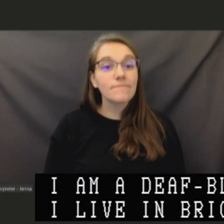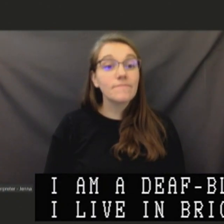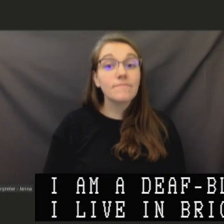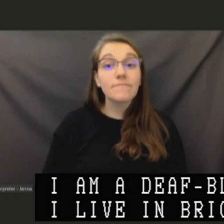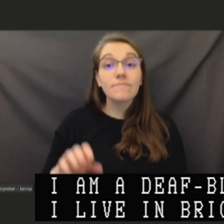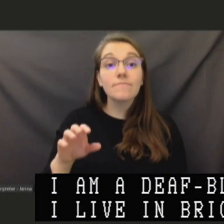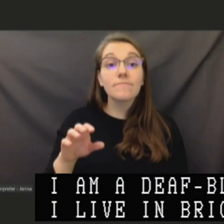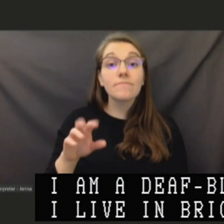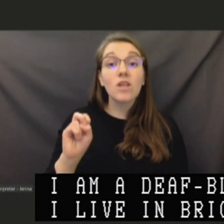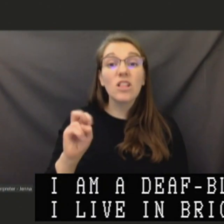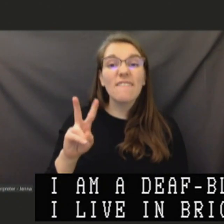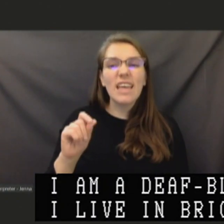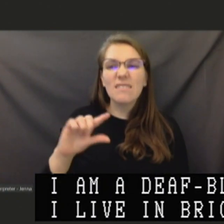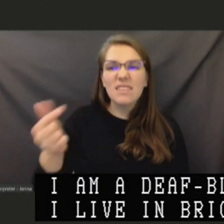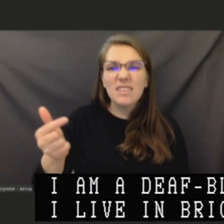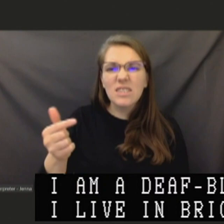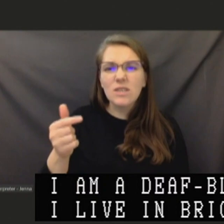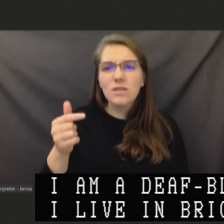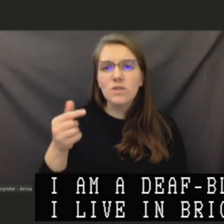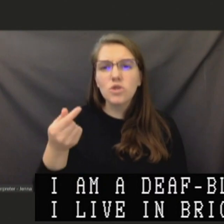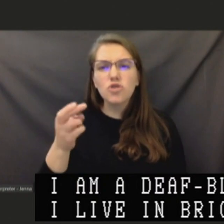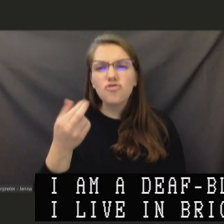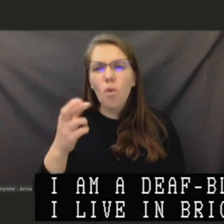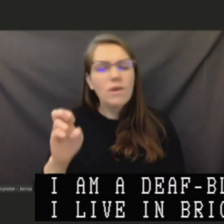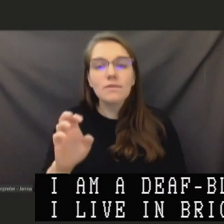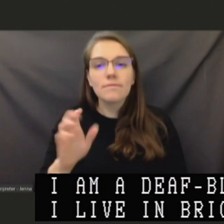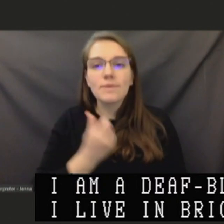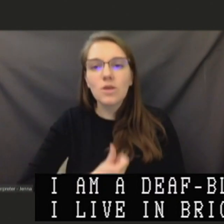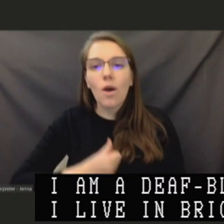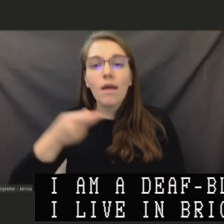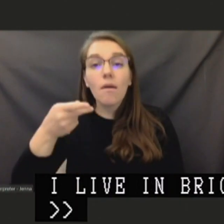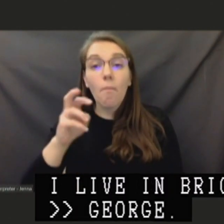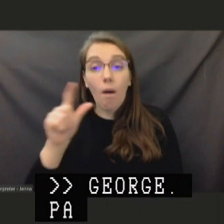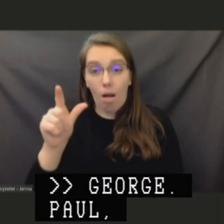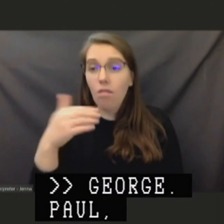George, or Paul, sorry, Paul.